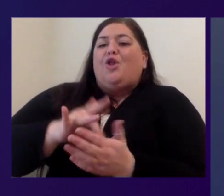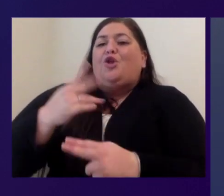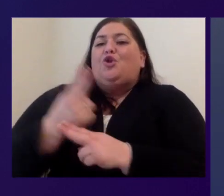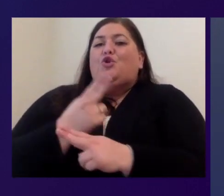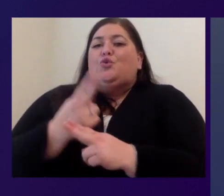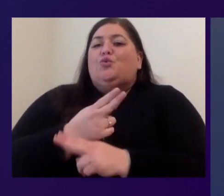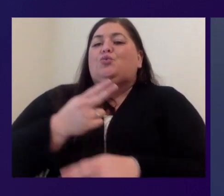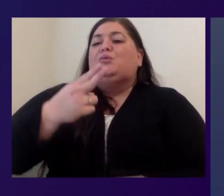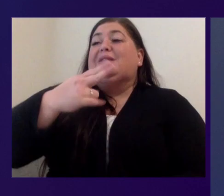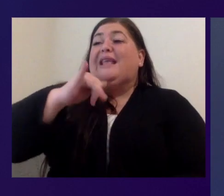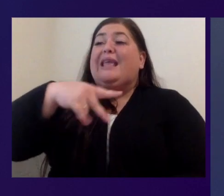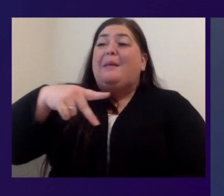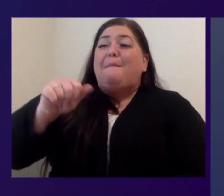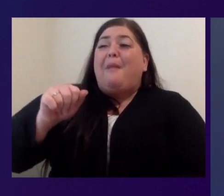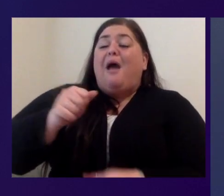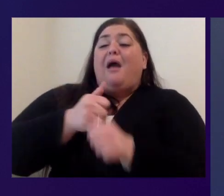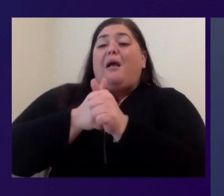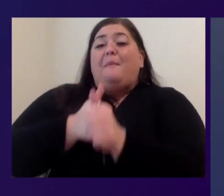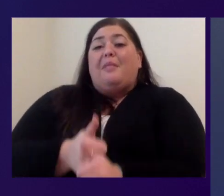compliance and patient act